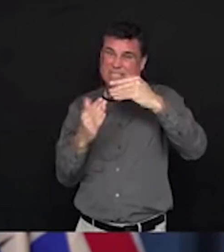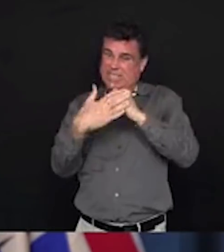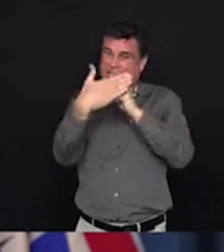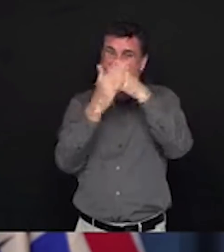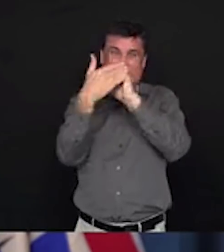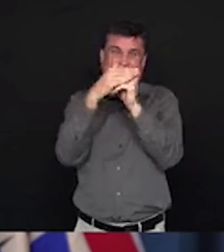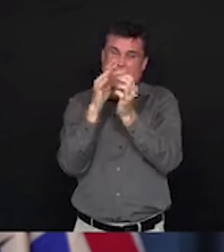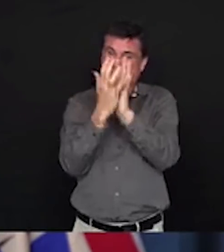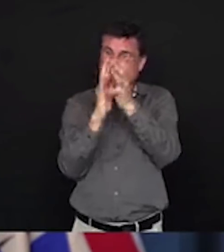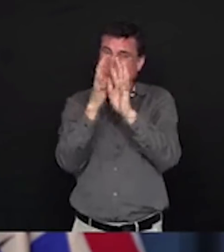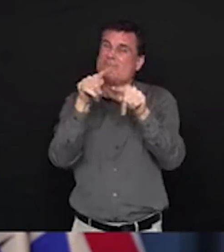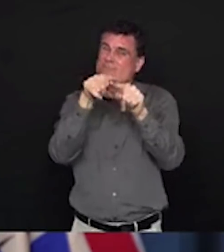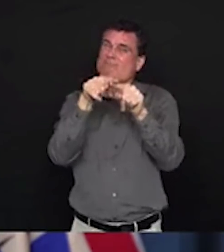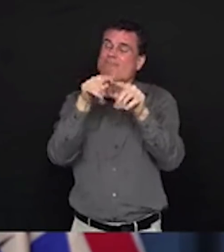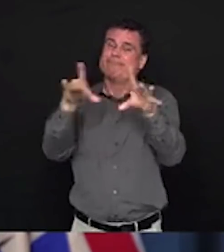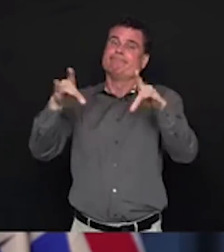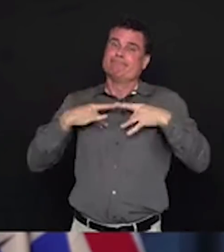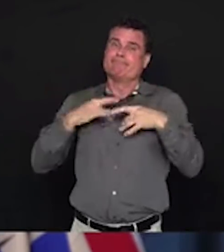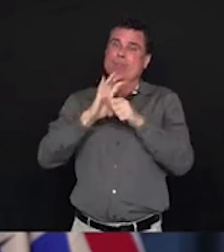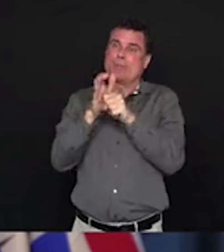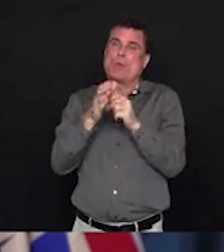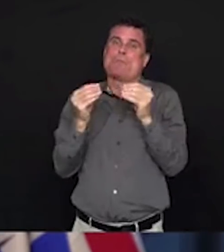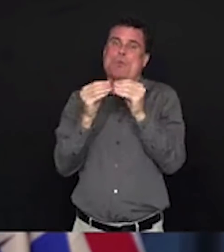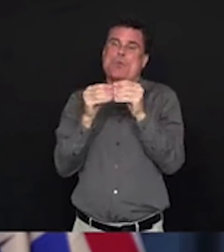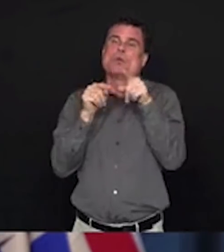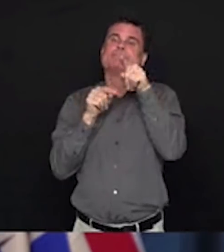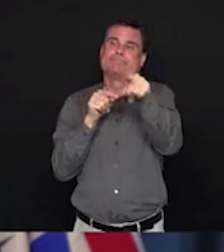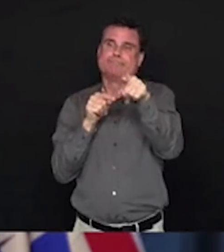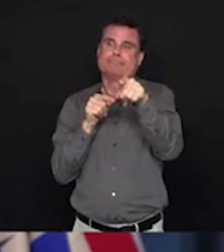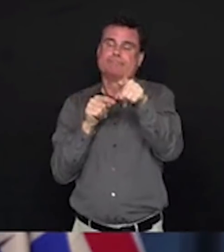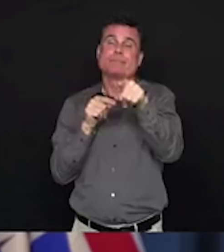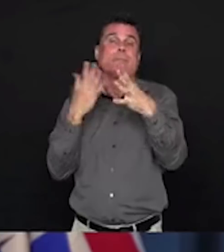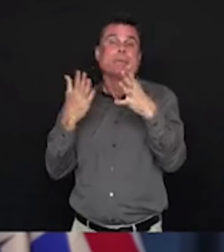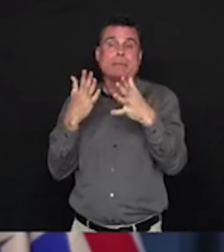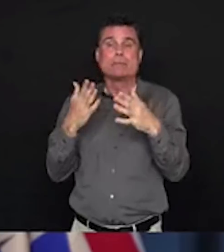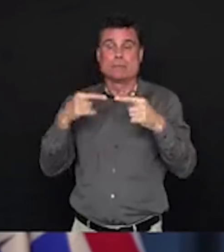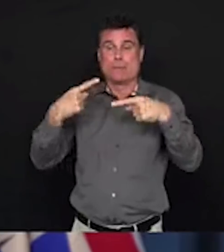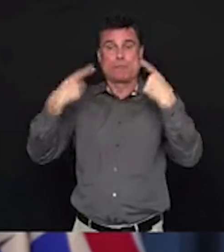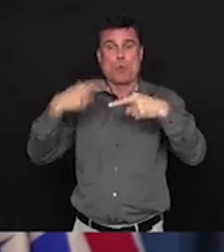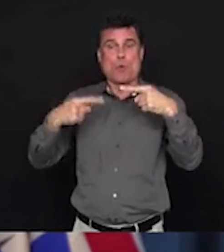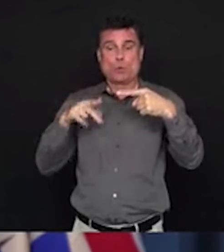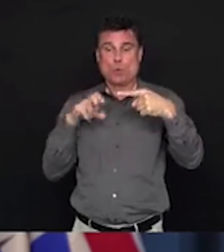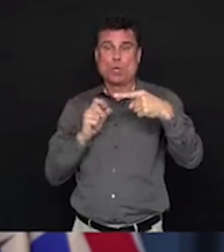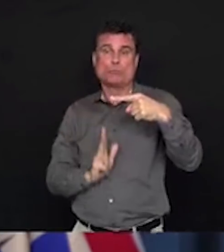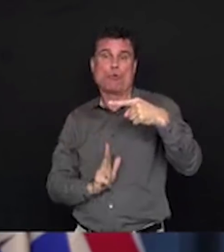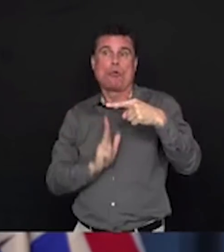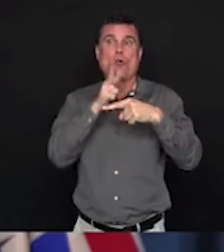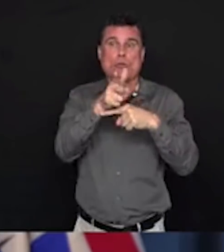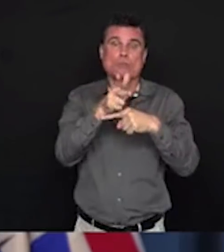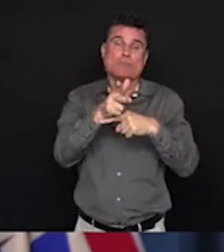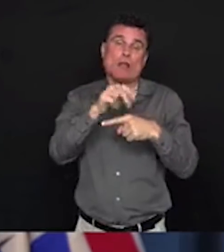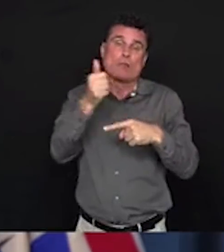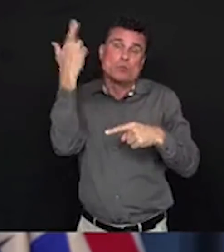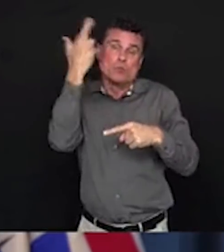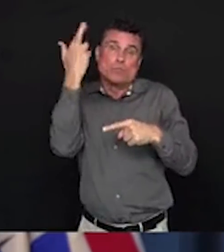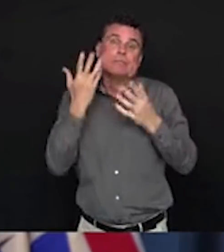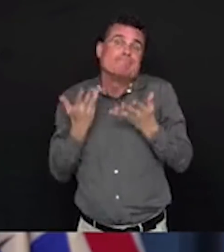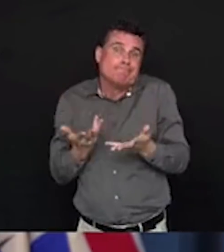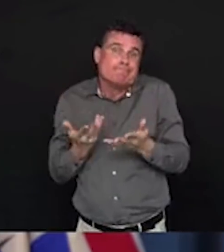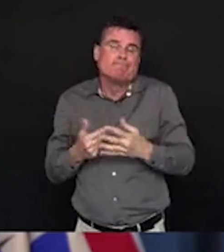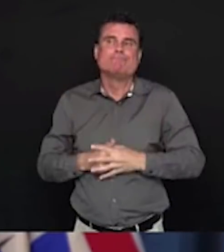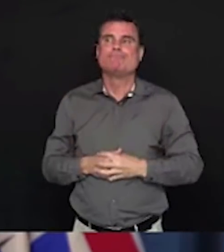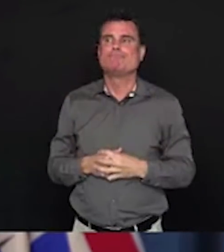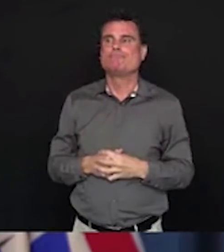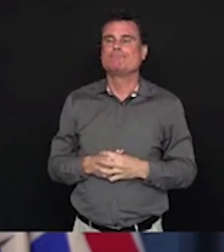Centre is representative of this, is that it was a very mild illness in many people, and so the outbreak was not